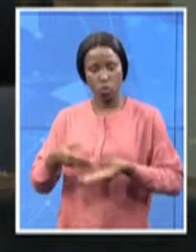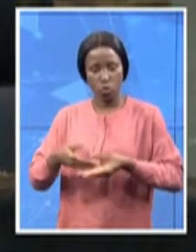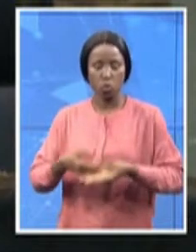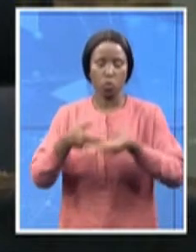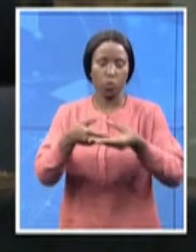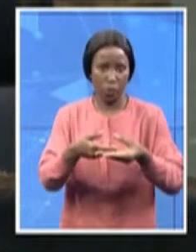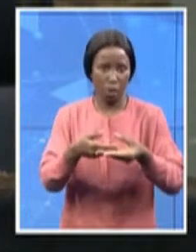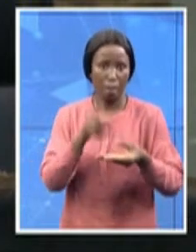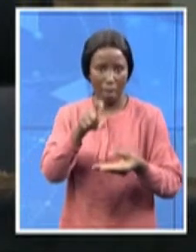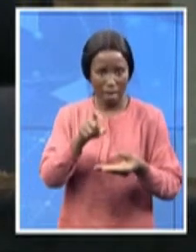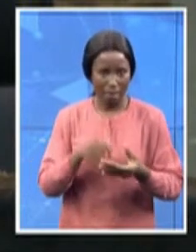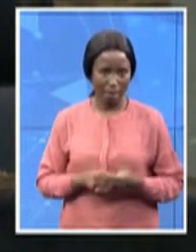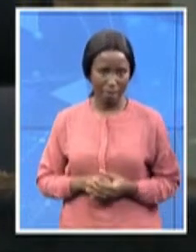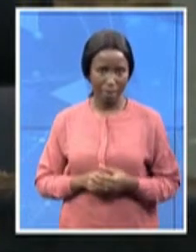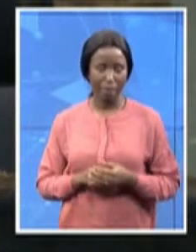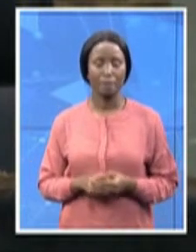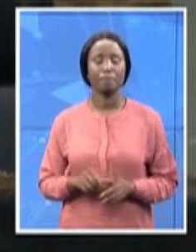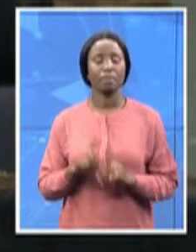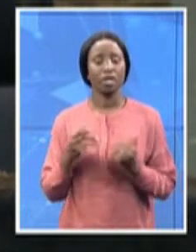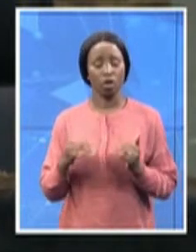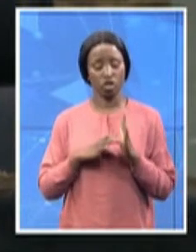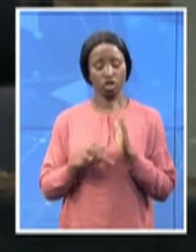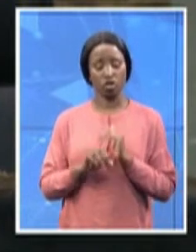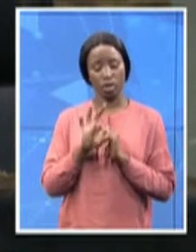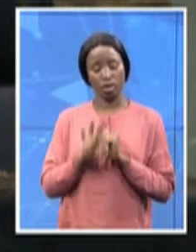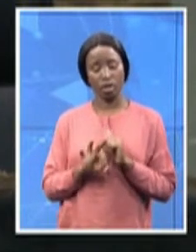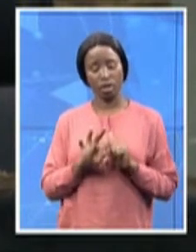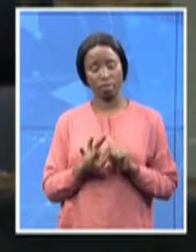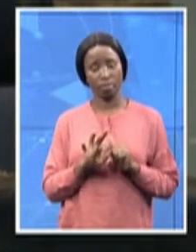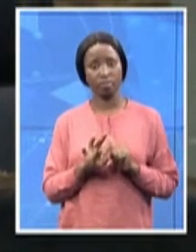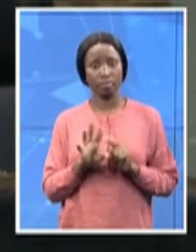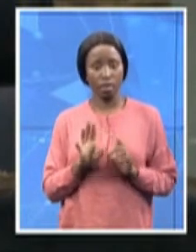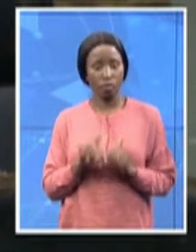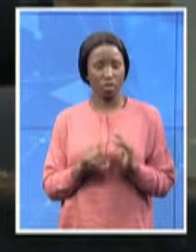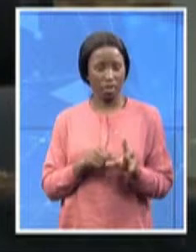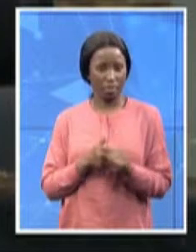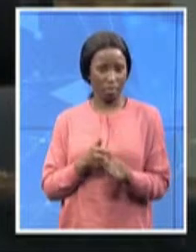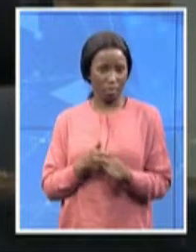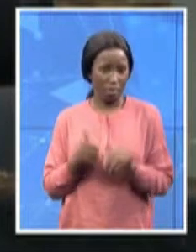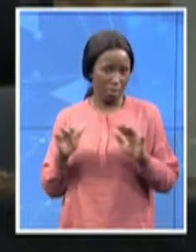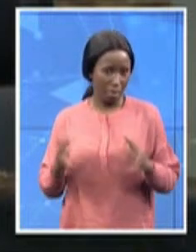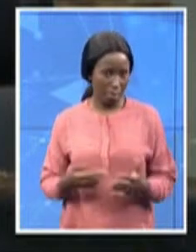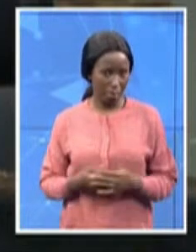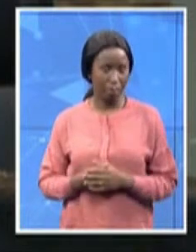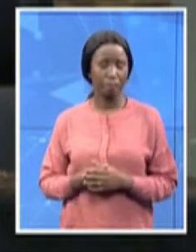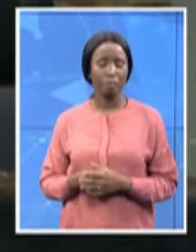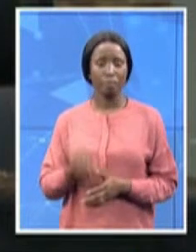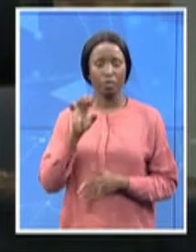silent on the procedure to be followed when a complaint is lodged against the President.